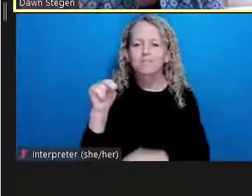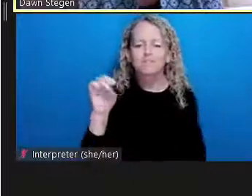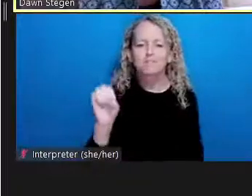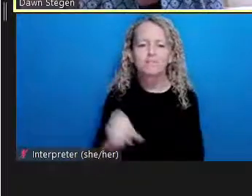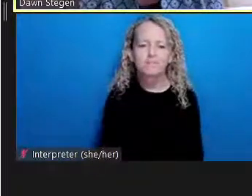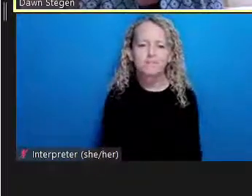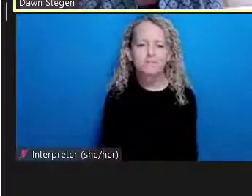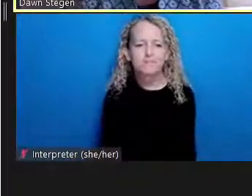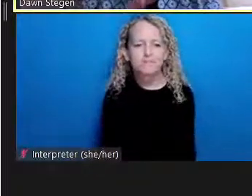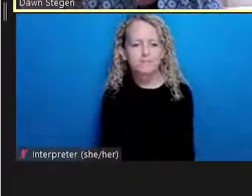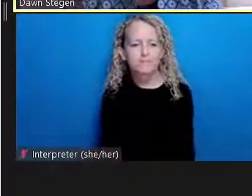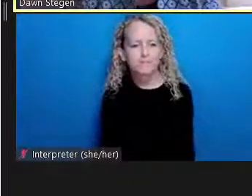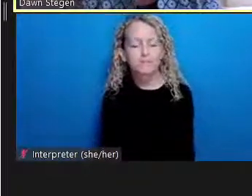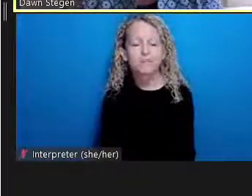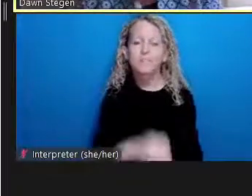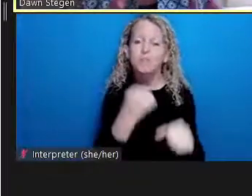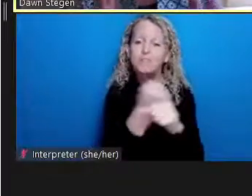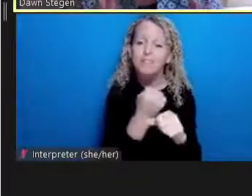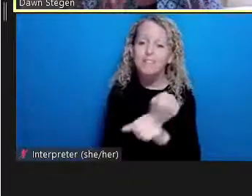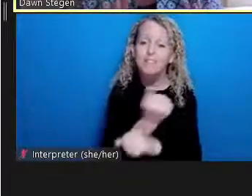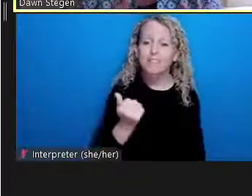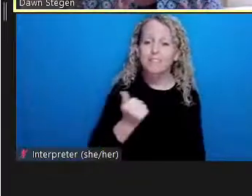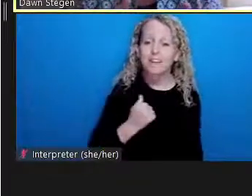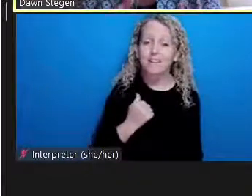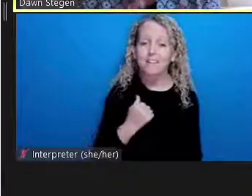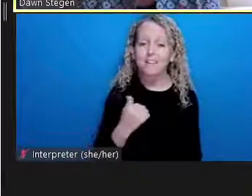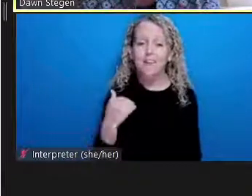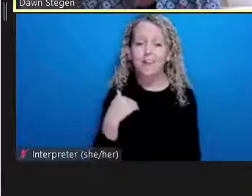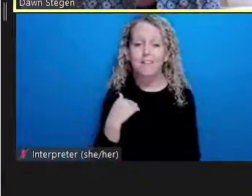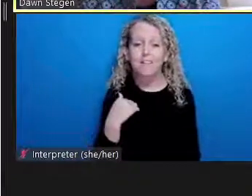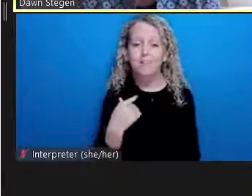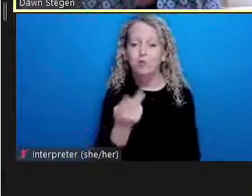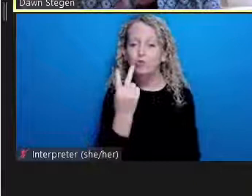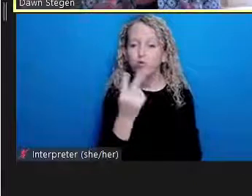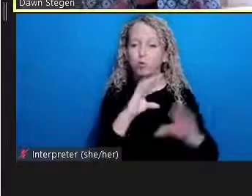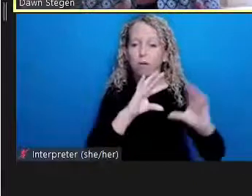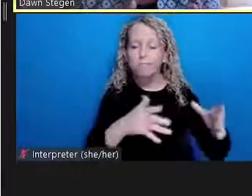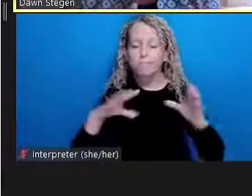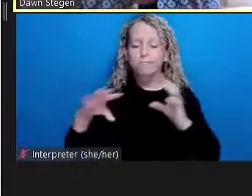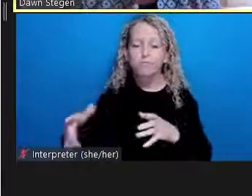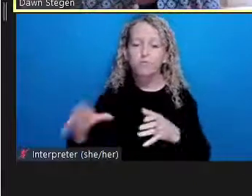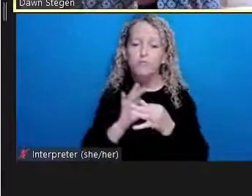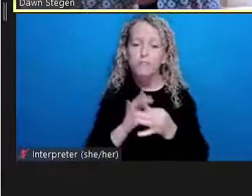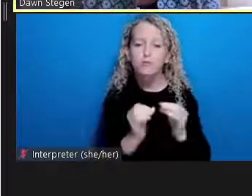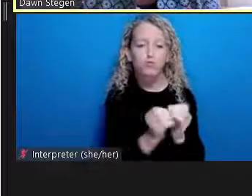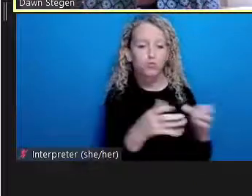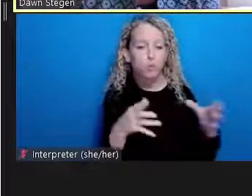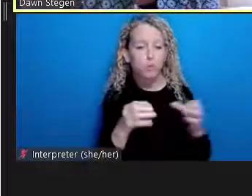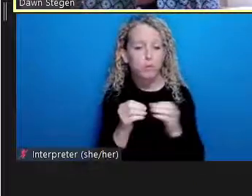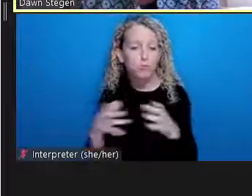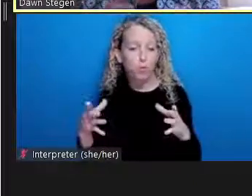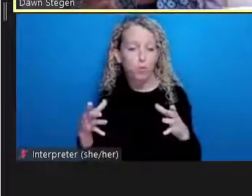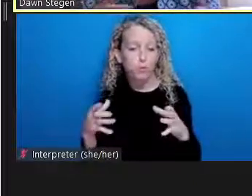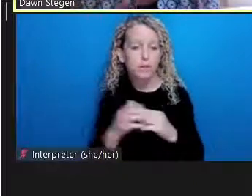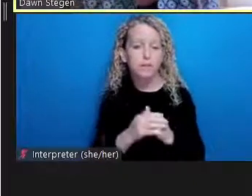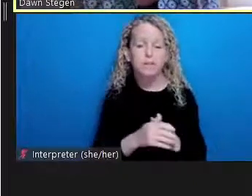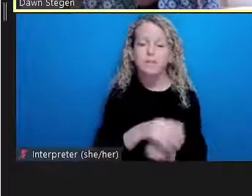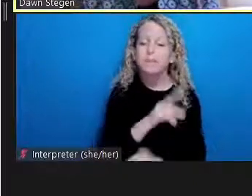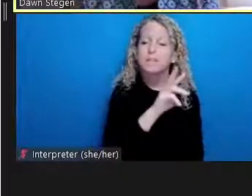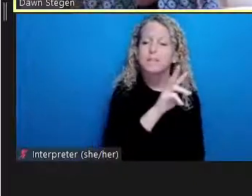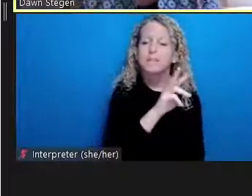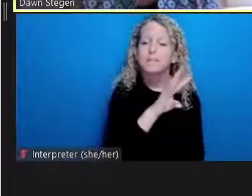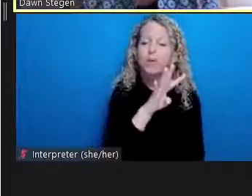So Stats Canada breaks down two cohorts of growth, 64 and under. Well, we're a